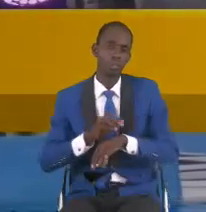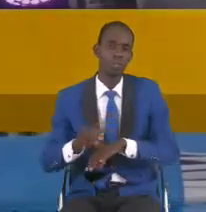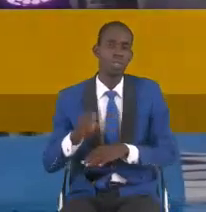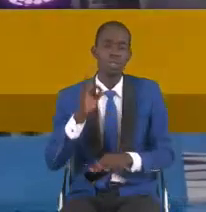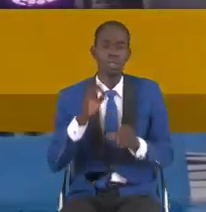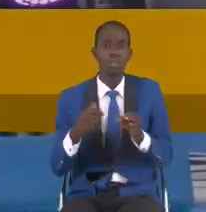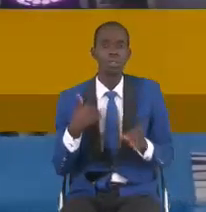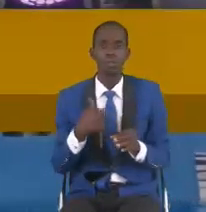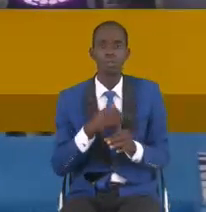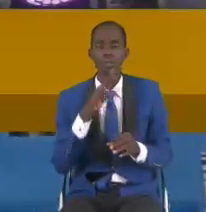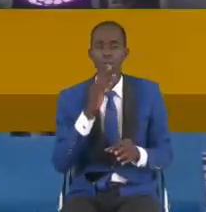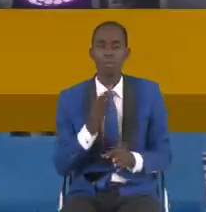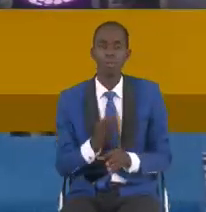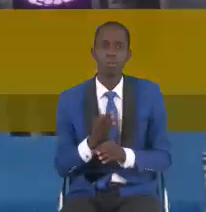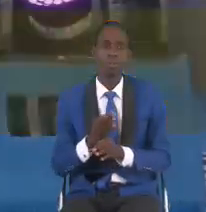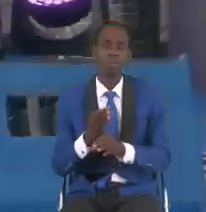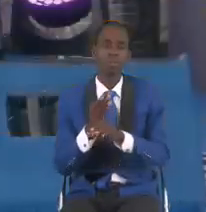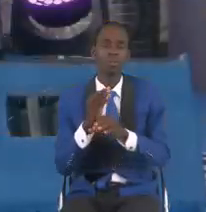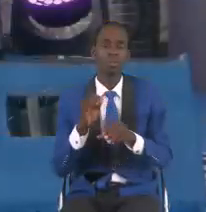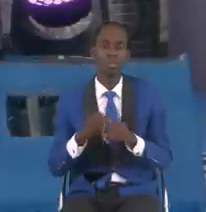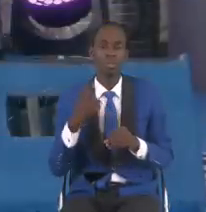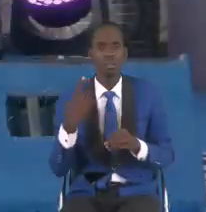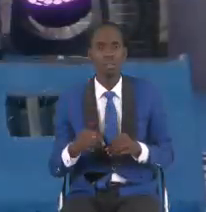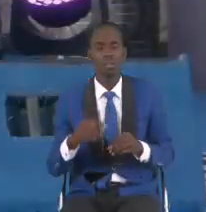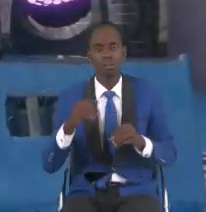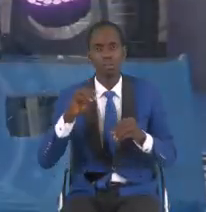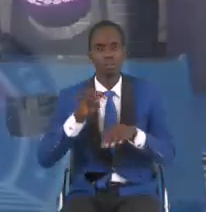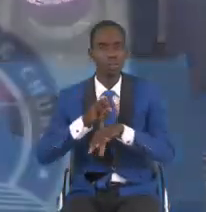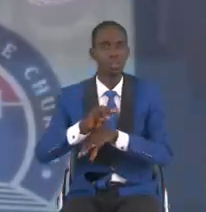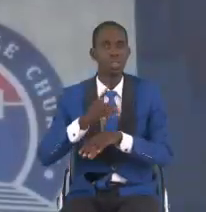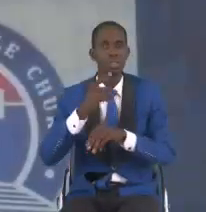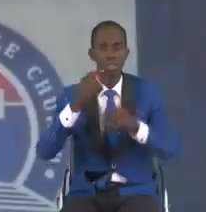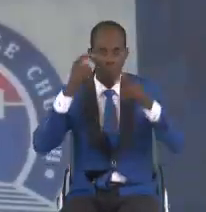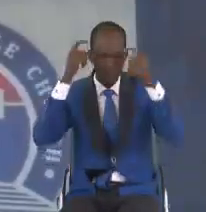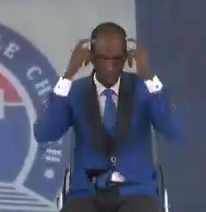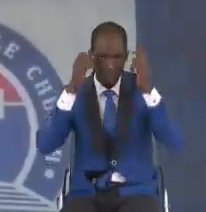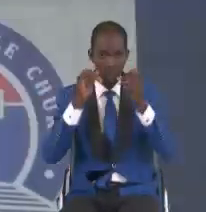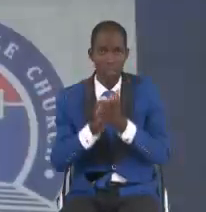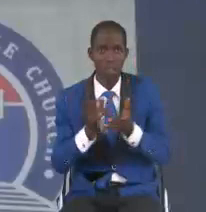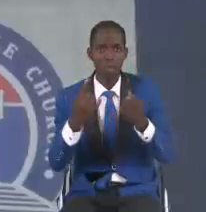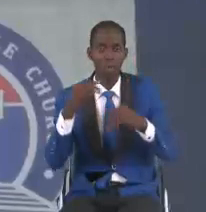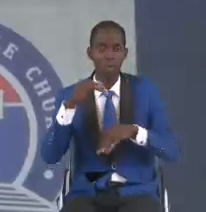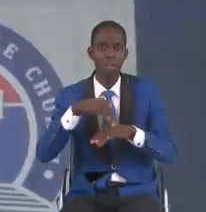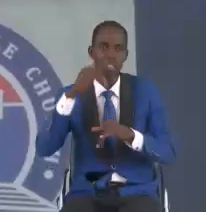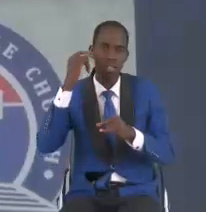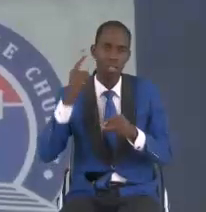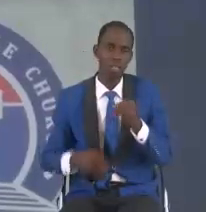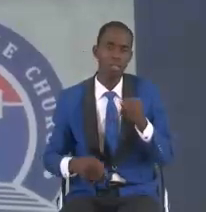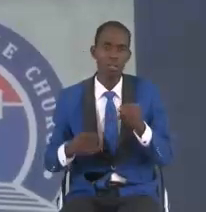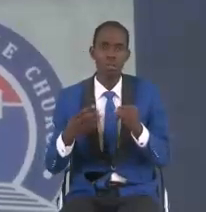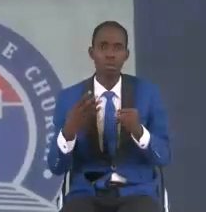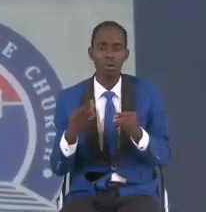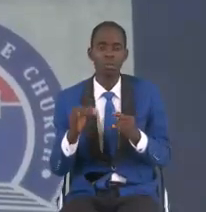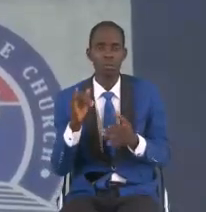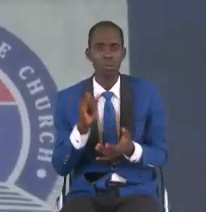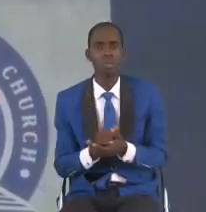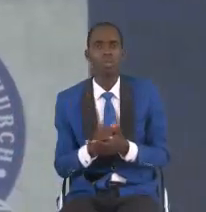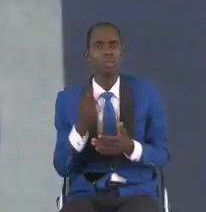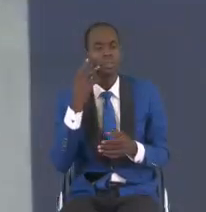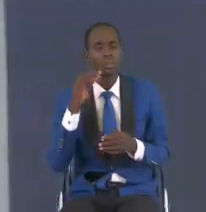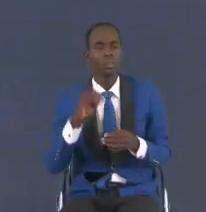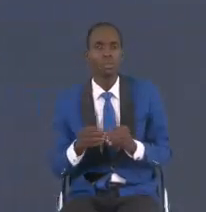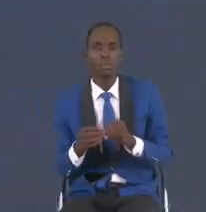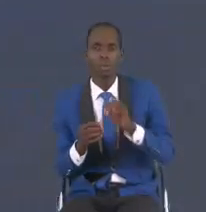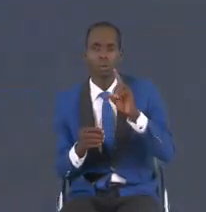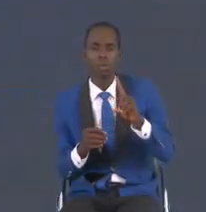the ministry, the crown that comes at the end of that. We'll come to number one, the